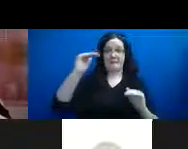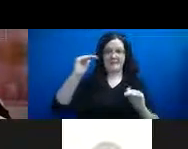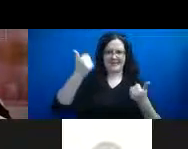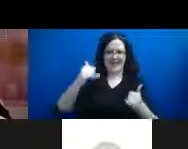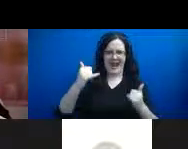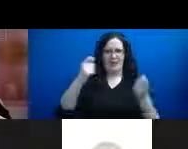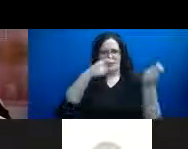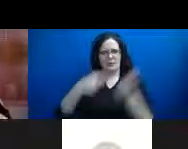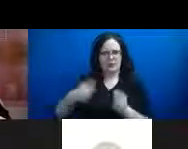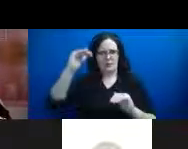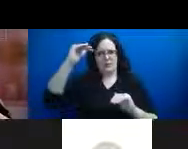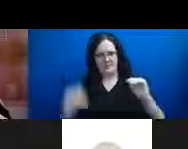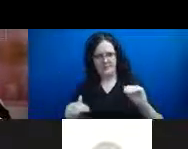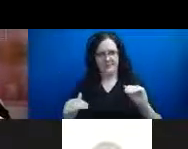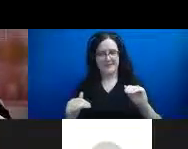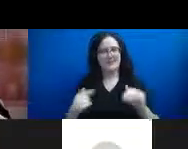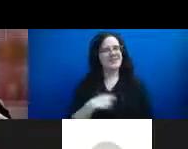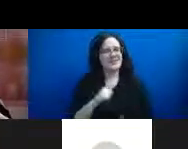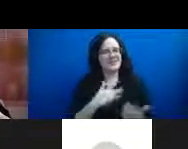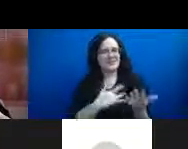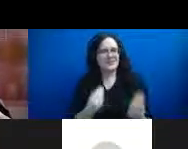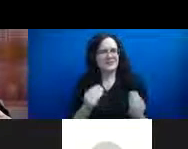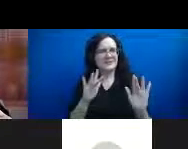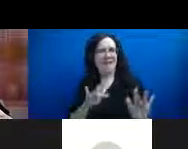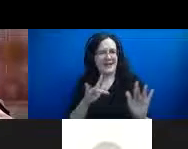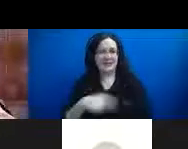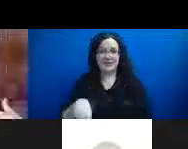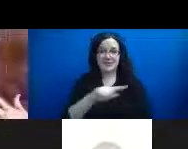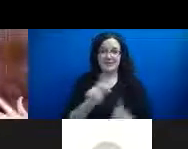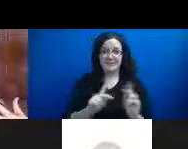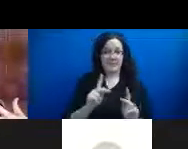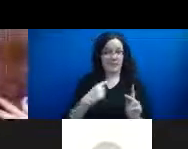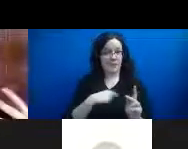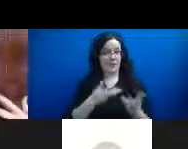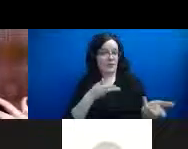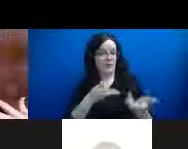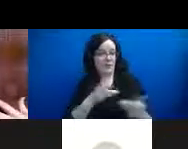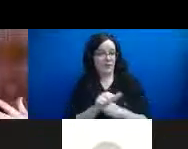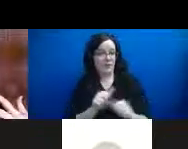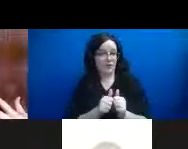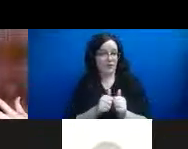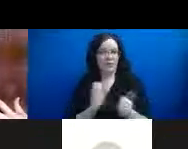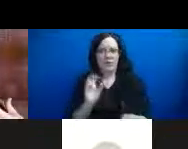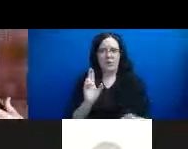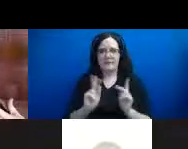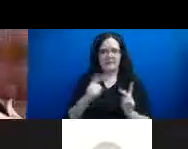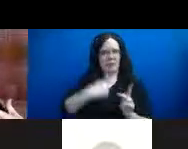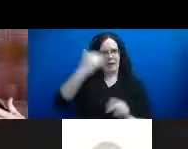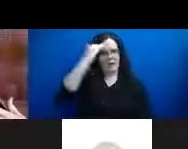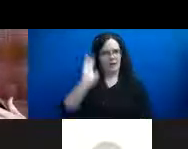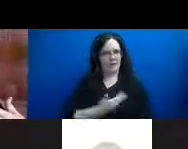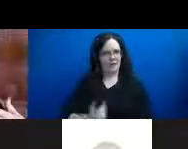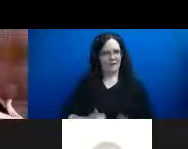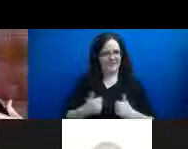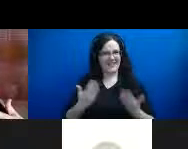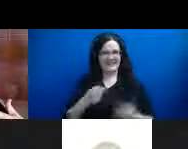that people that we're going to be working with, or just knowing in life, may be in a